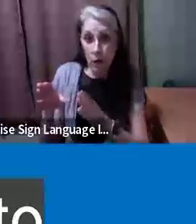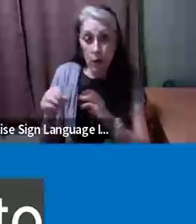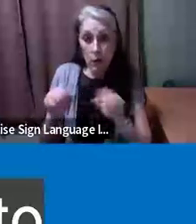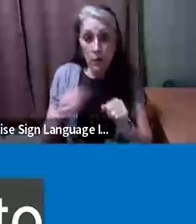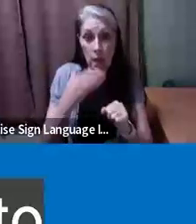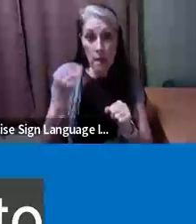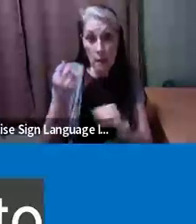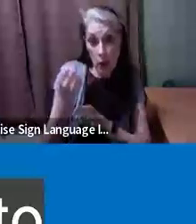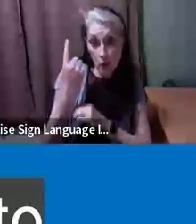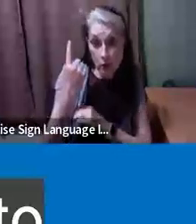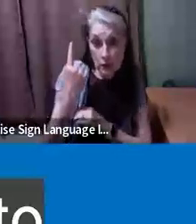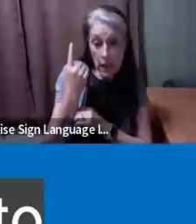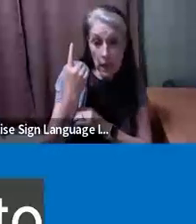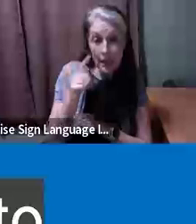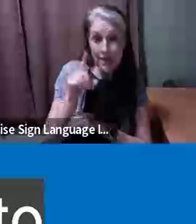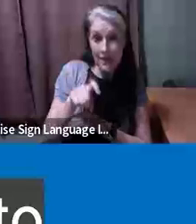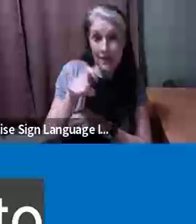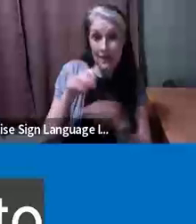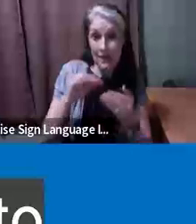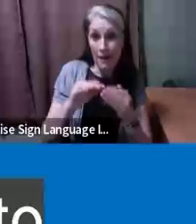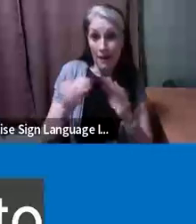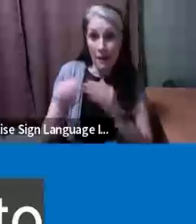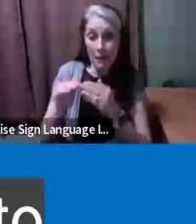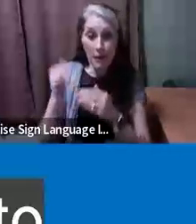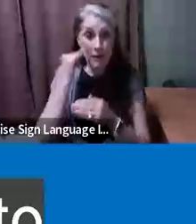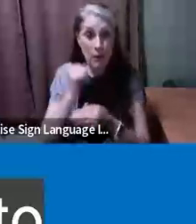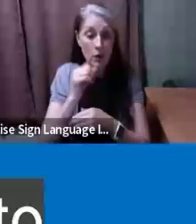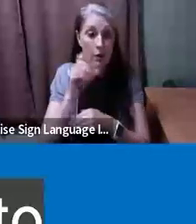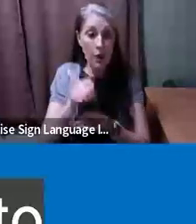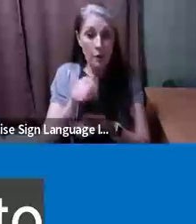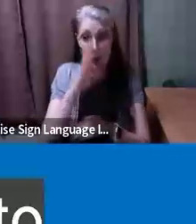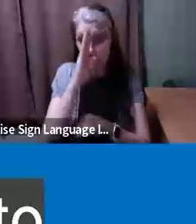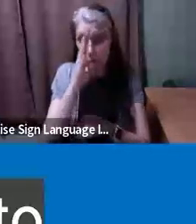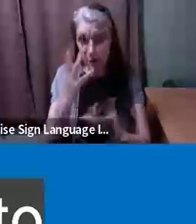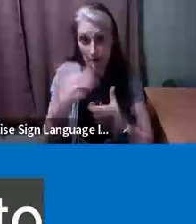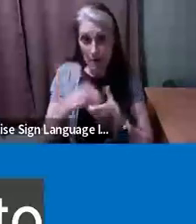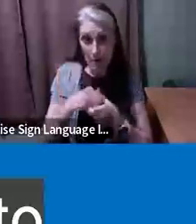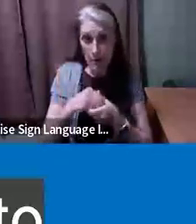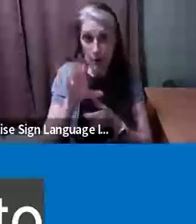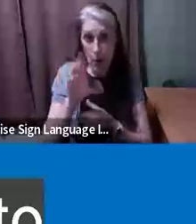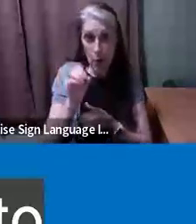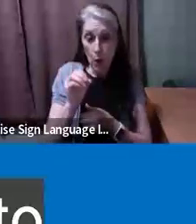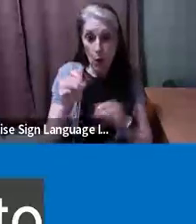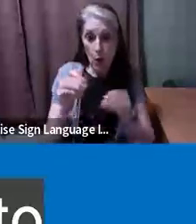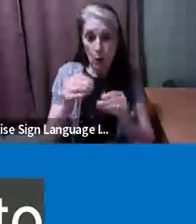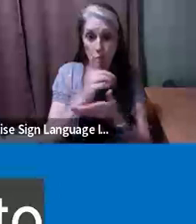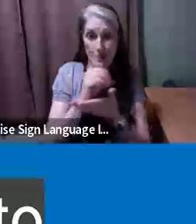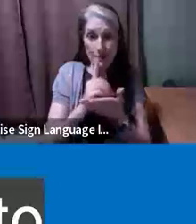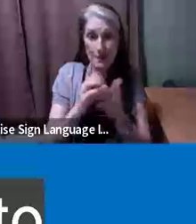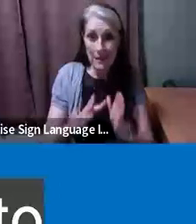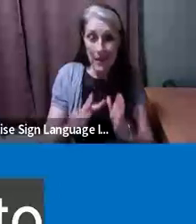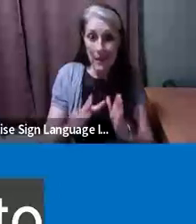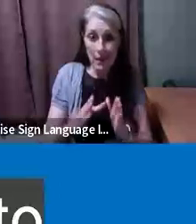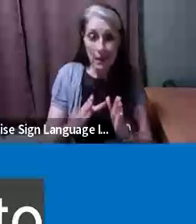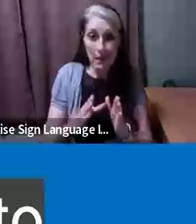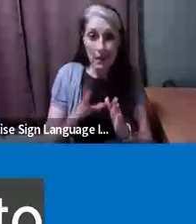better understand the needs of your community? If you're not able to directly involve them as a co-designer of it, can you use a